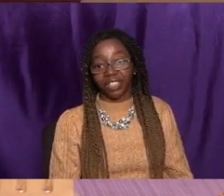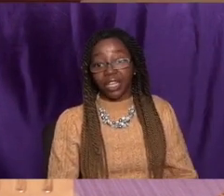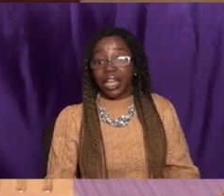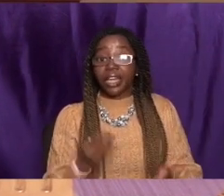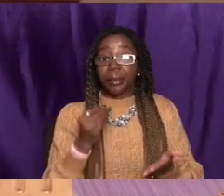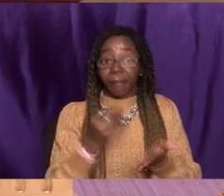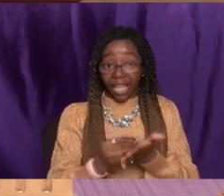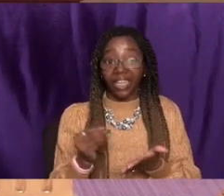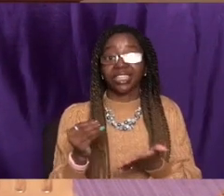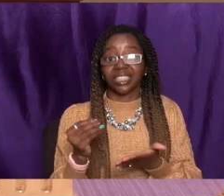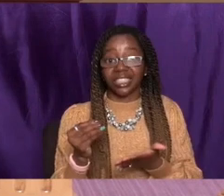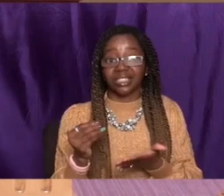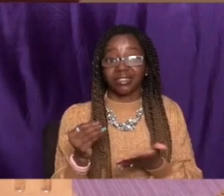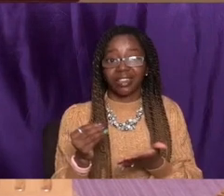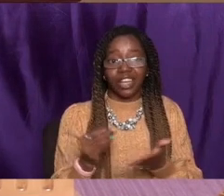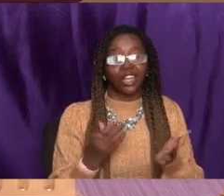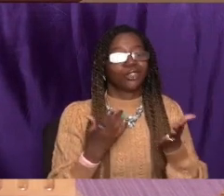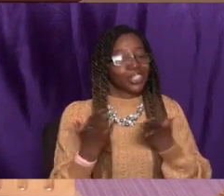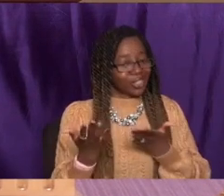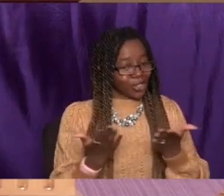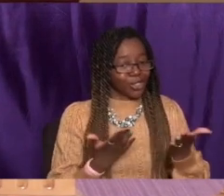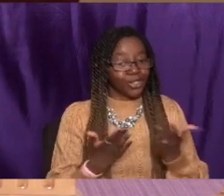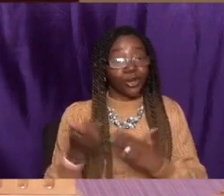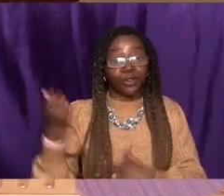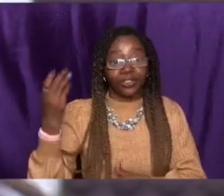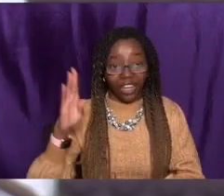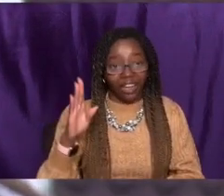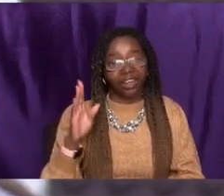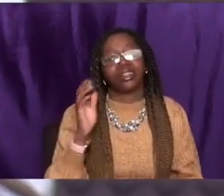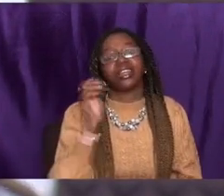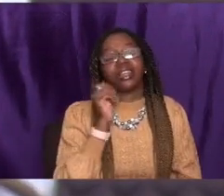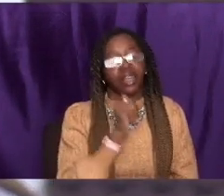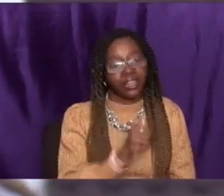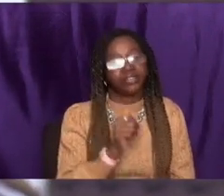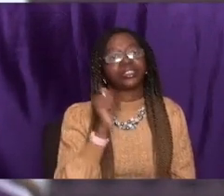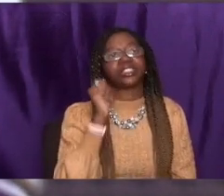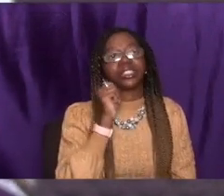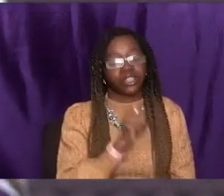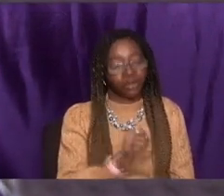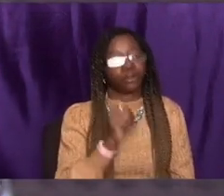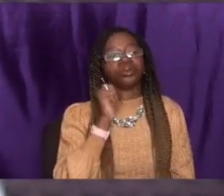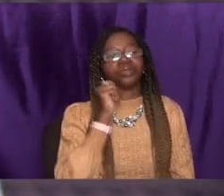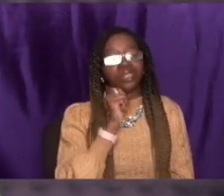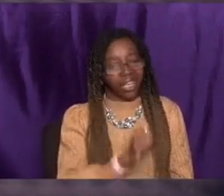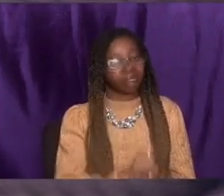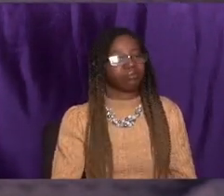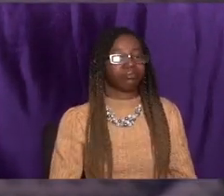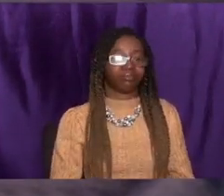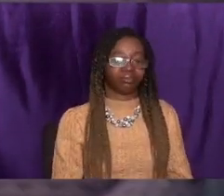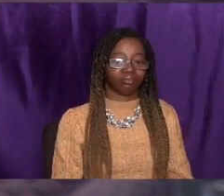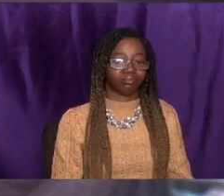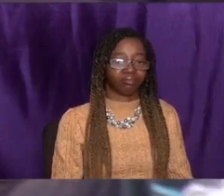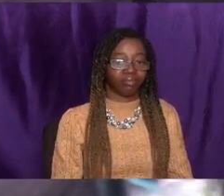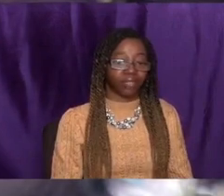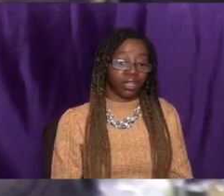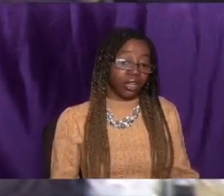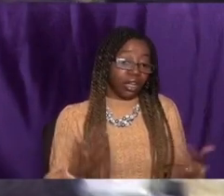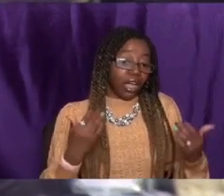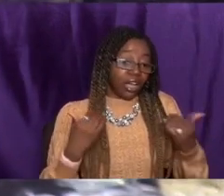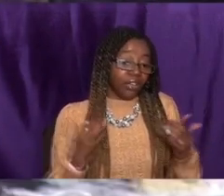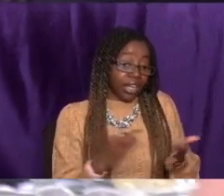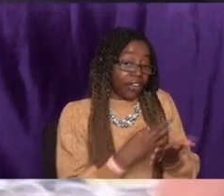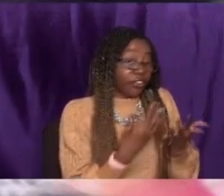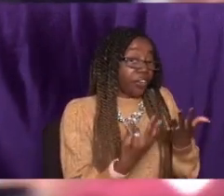pays to serve him every single day. I've had missteps. I've